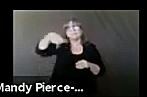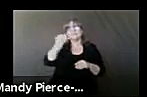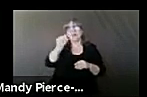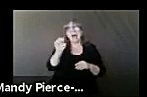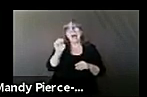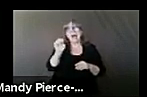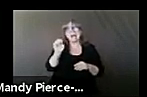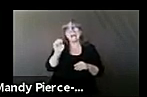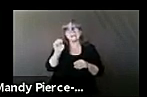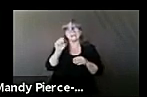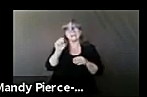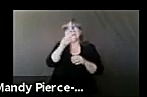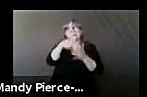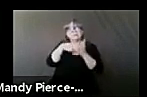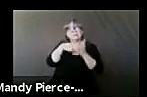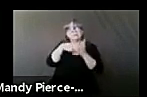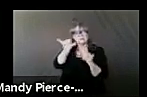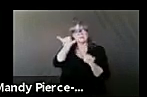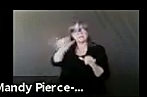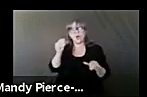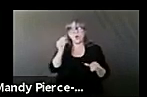in the next few days.